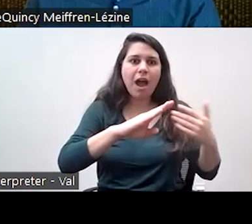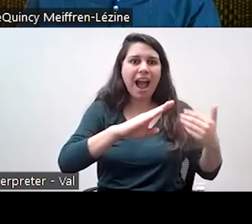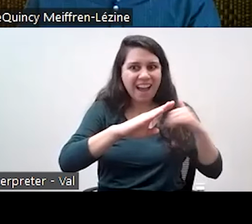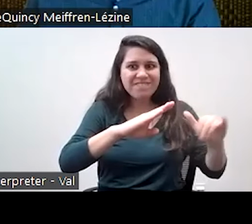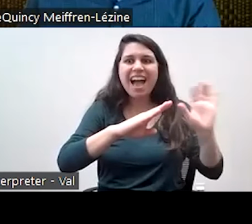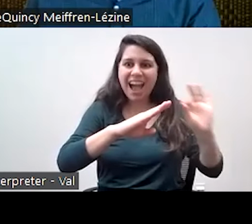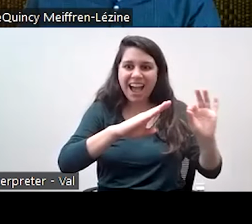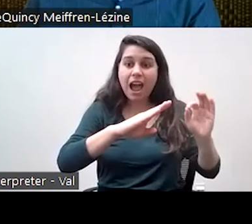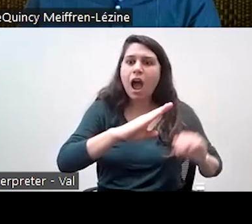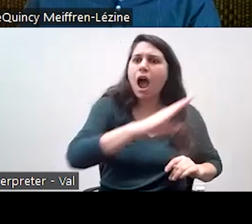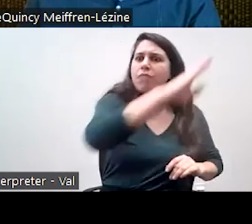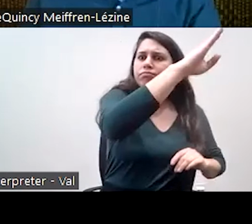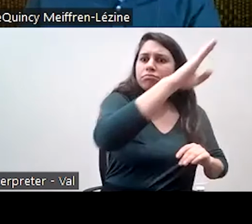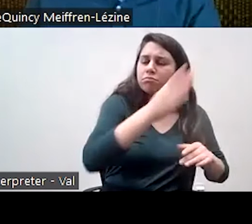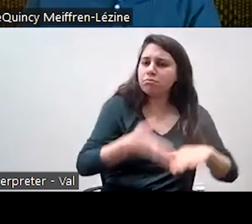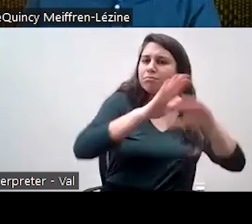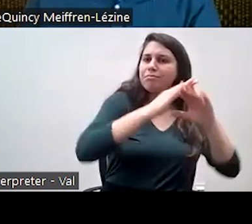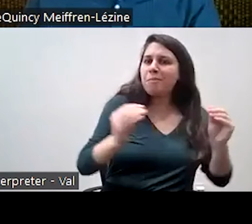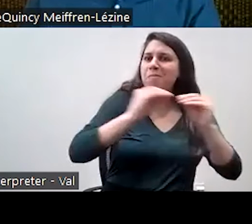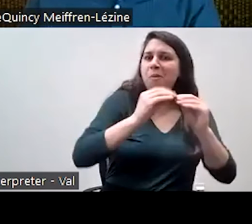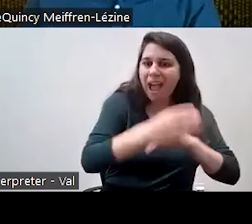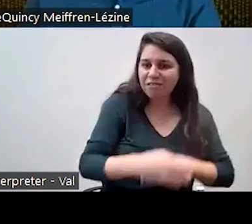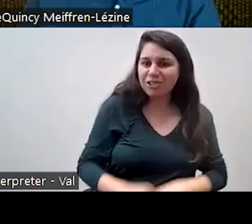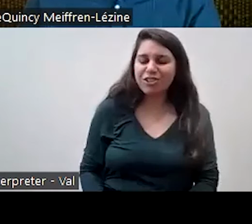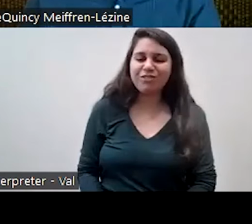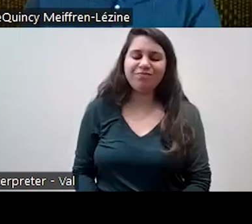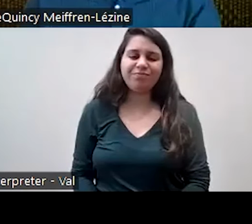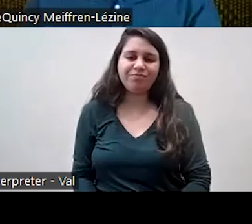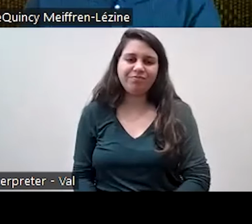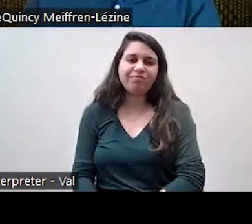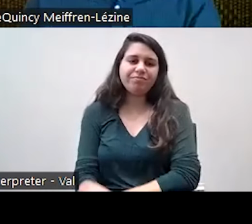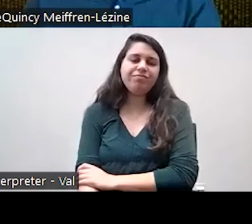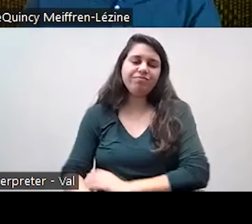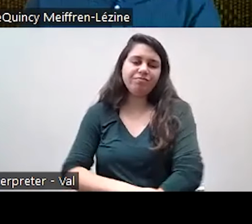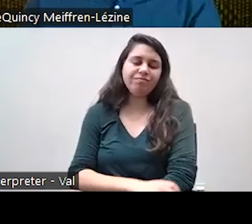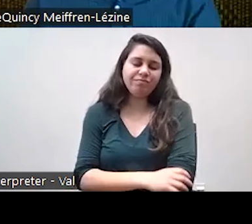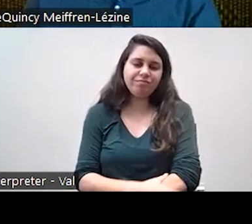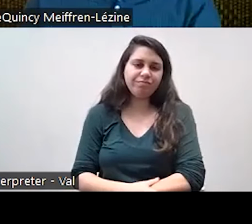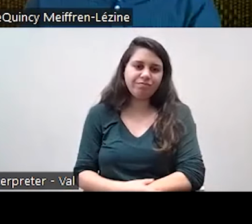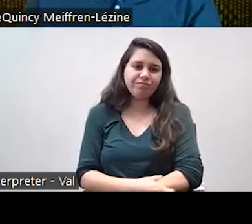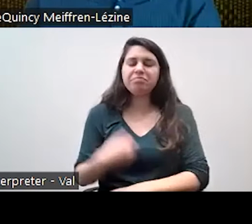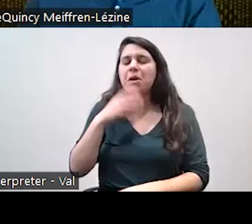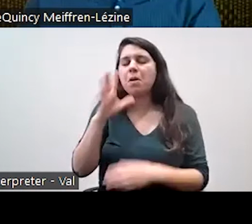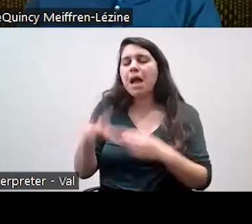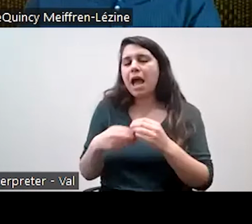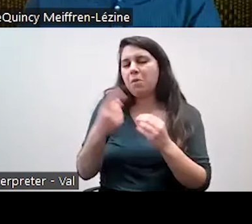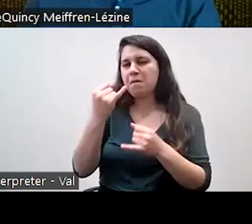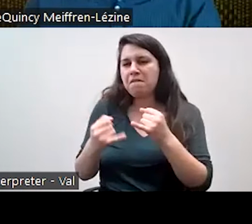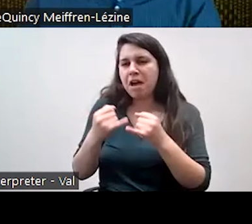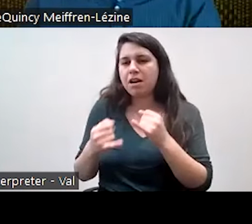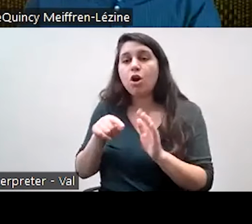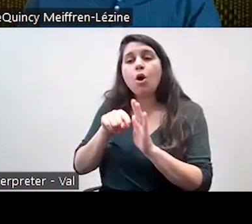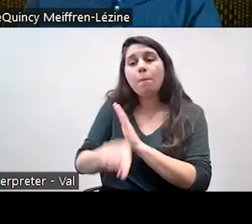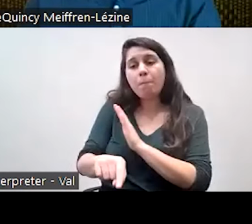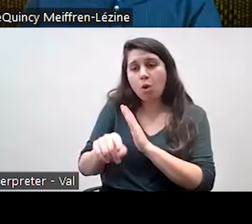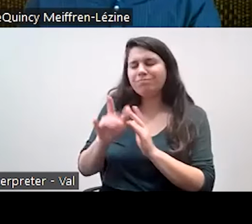then build something even better afterwards. And I would add a final character, which is post-suicidal